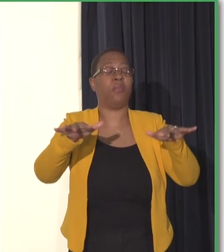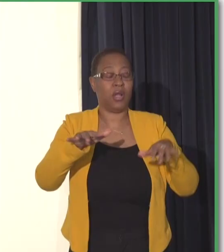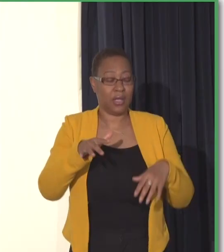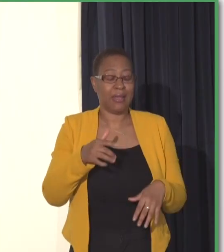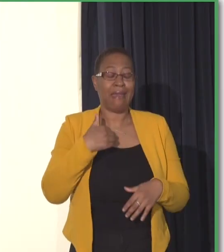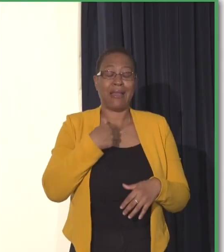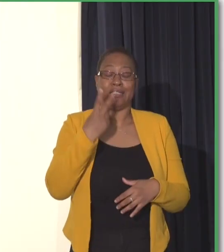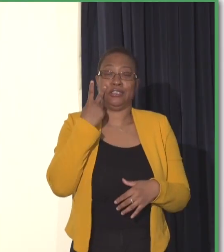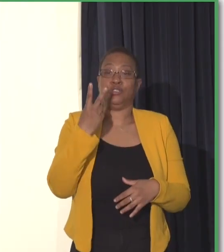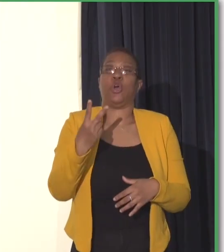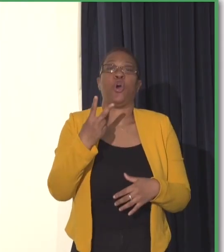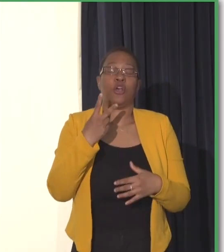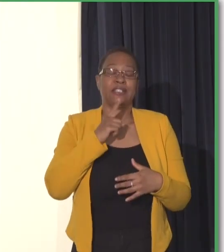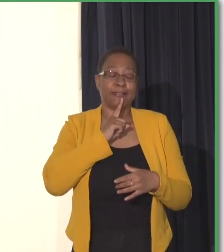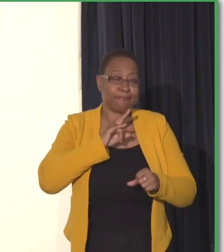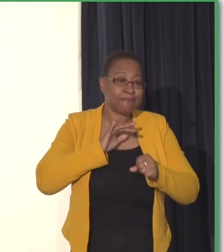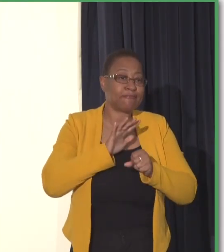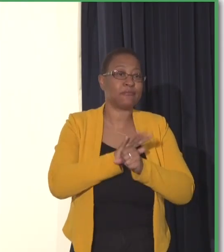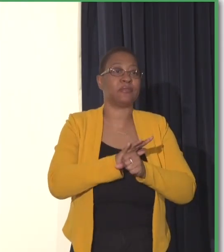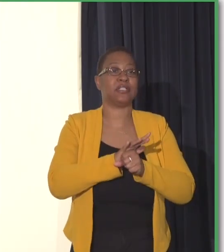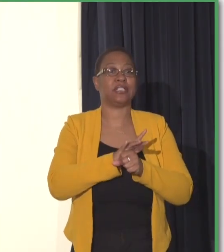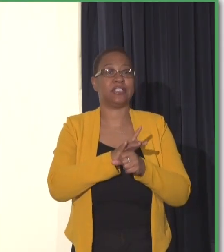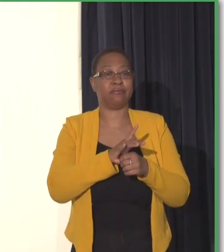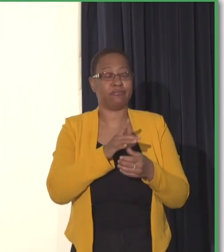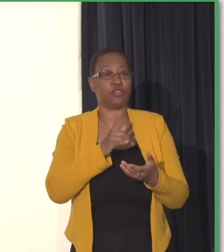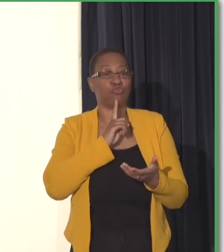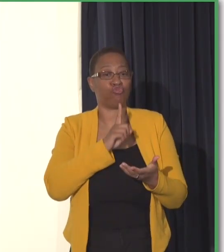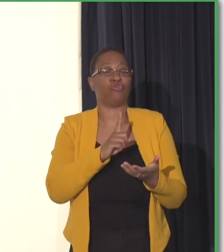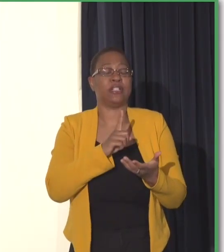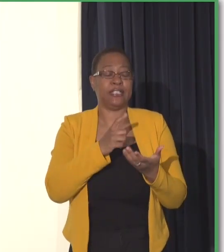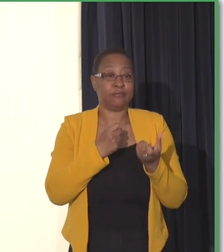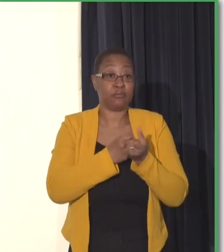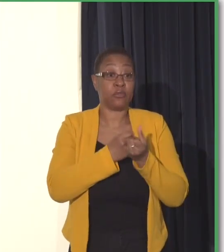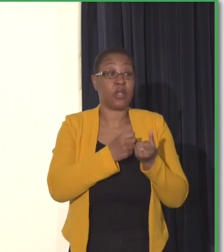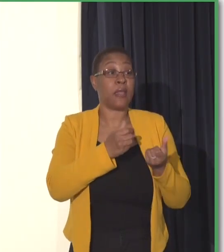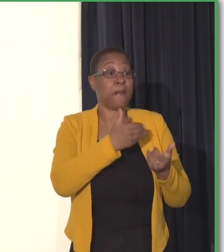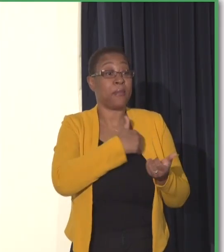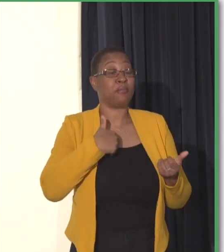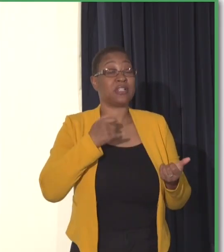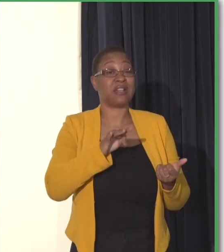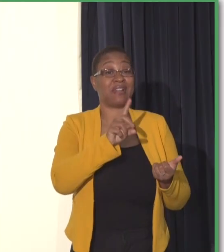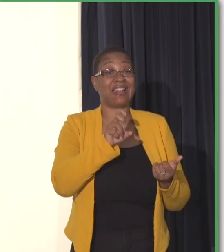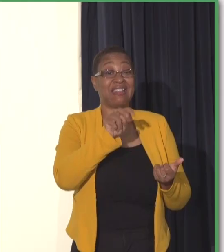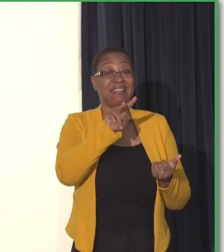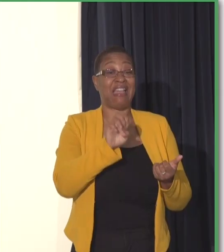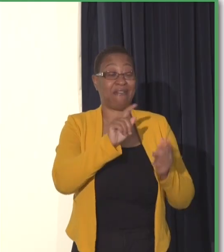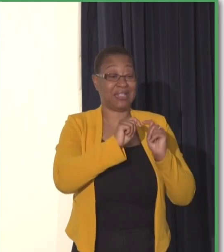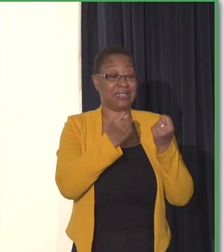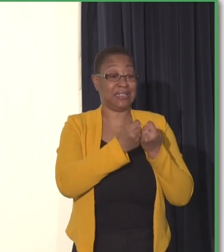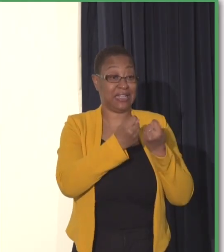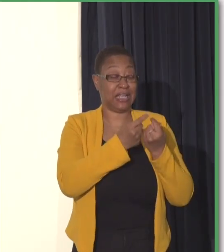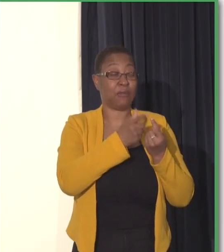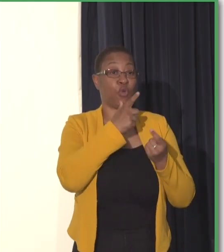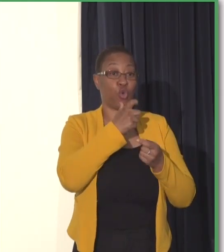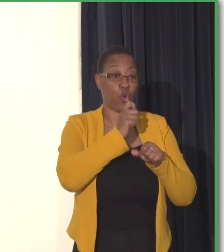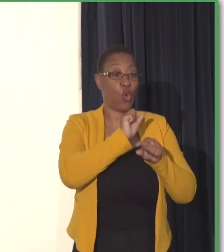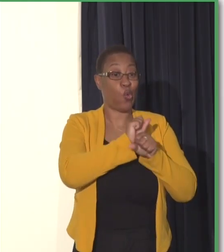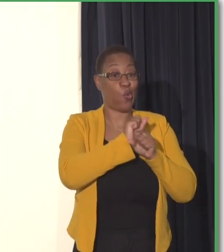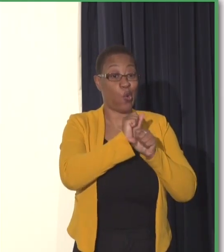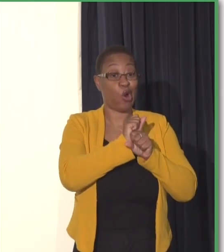dive team, the members of this department that were called into service, that worked around the clock